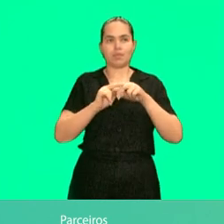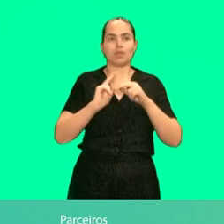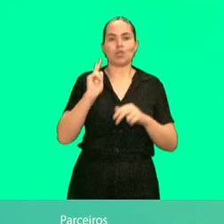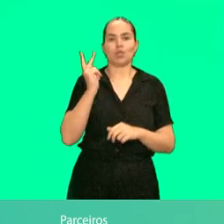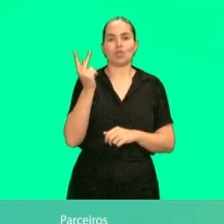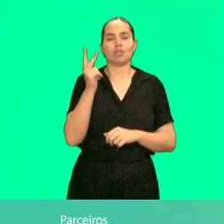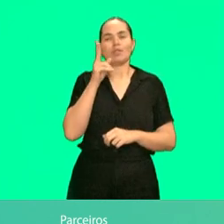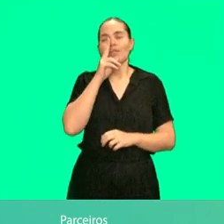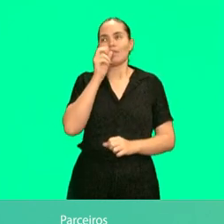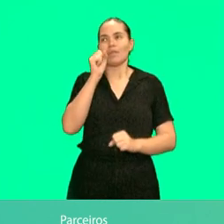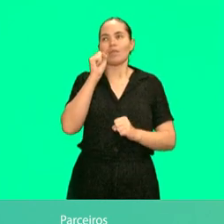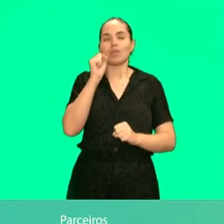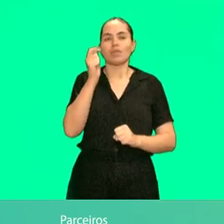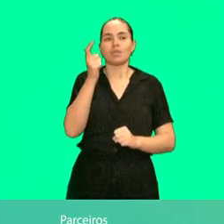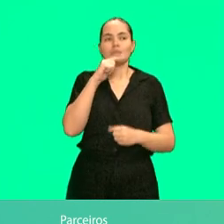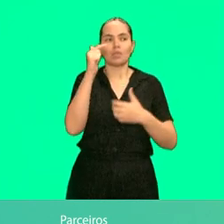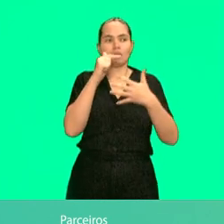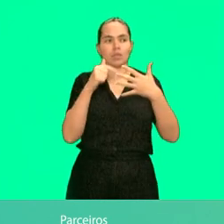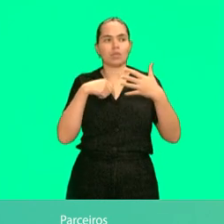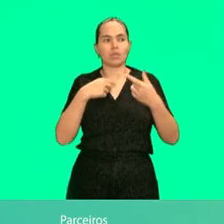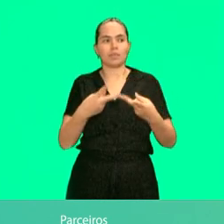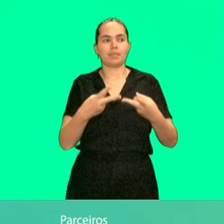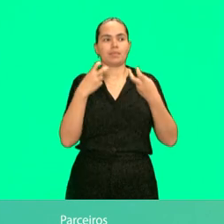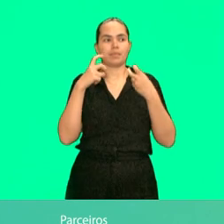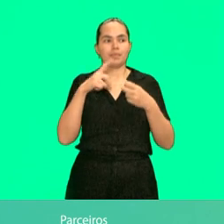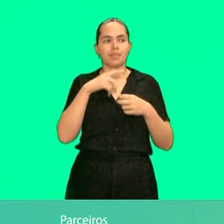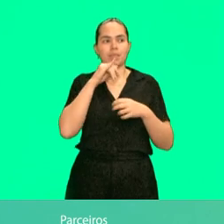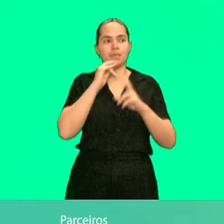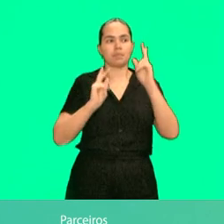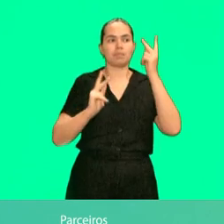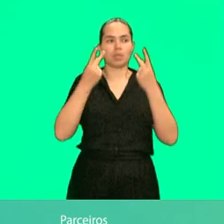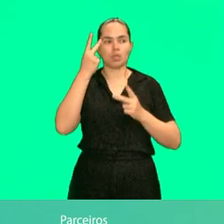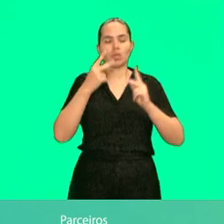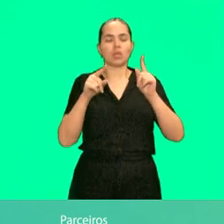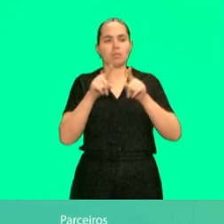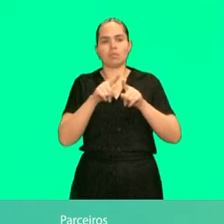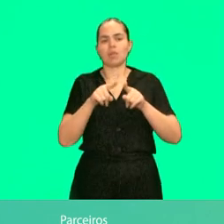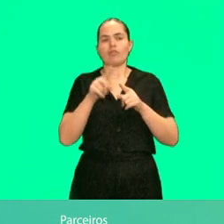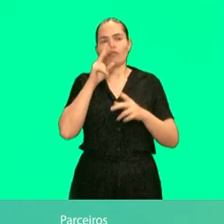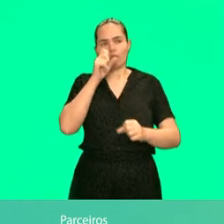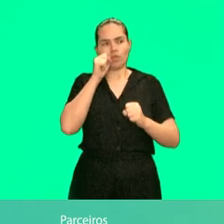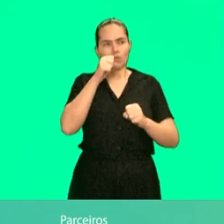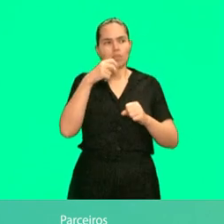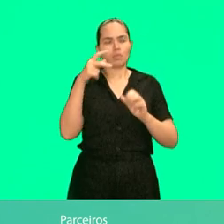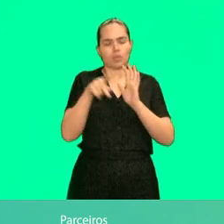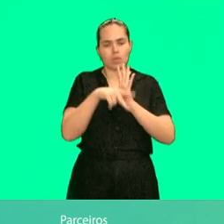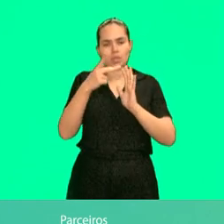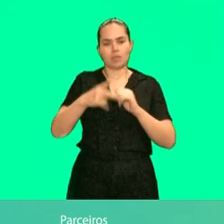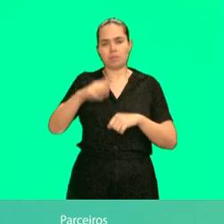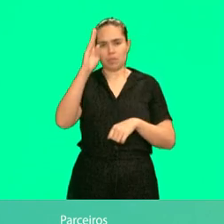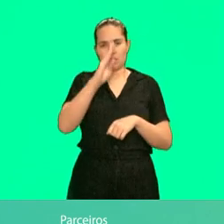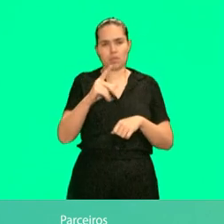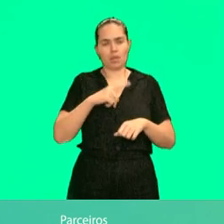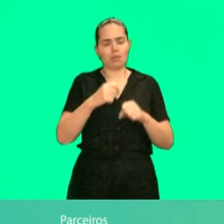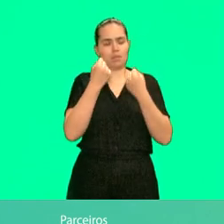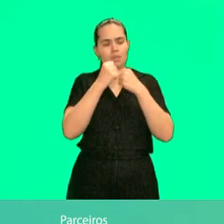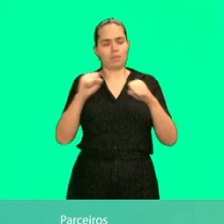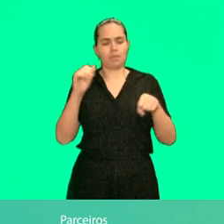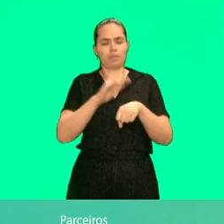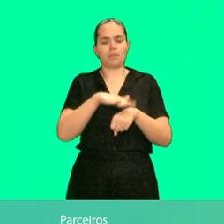petrochemical, and coke. And we see that oil